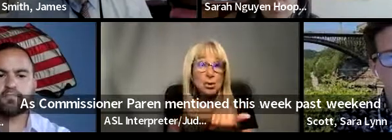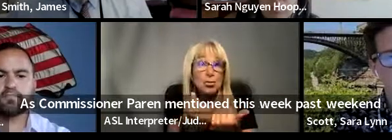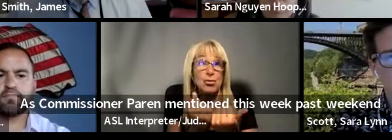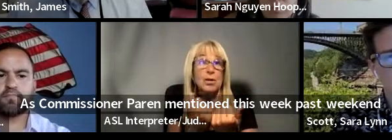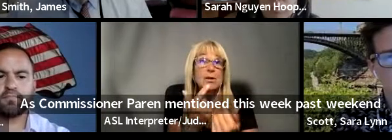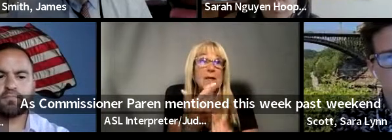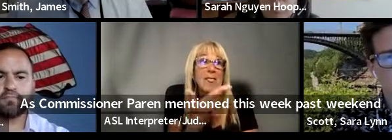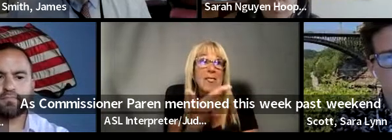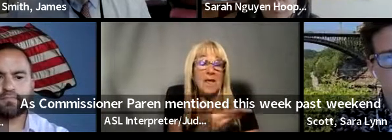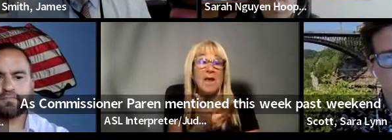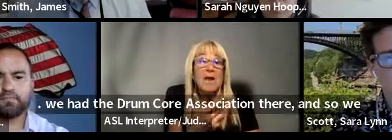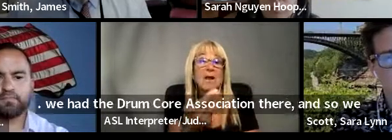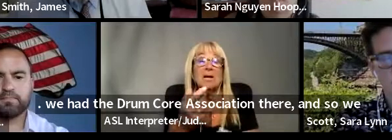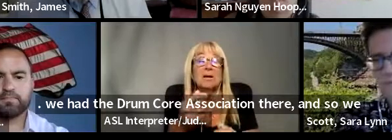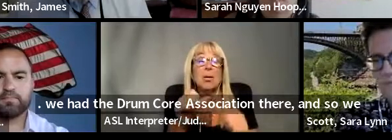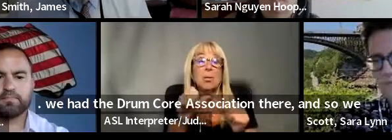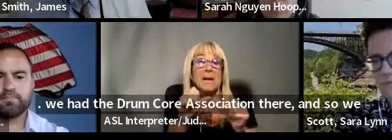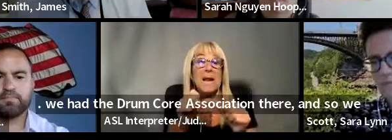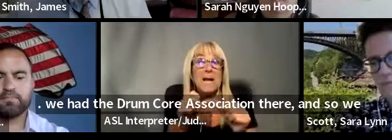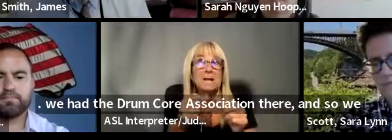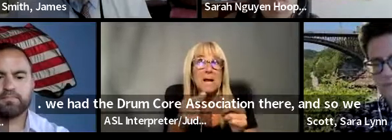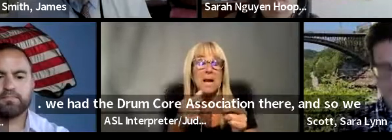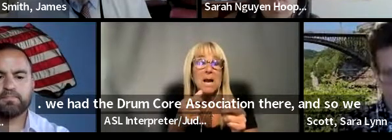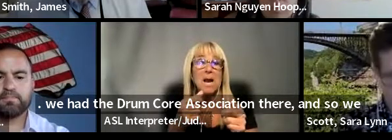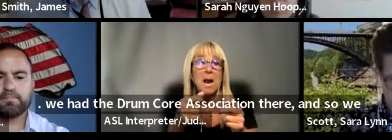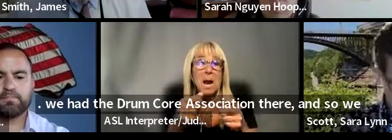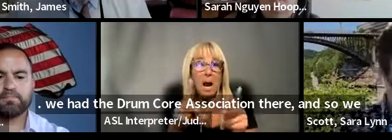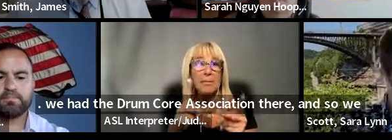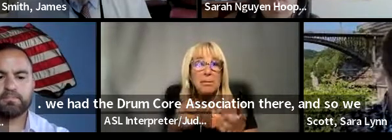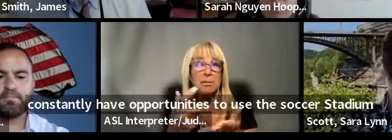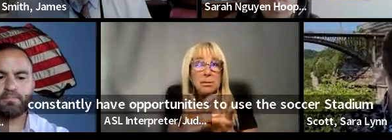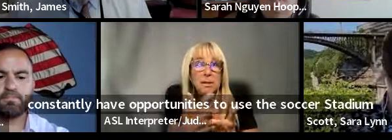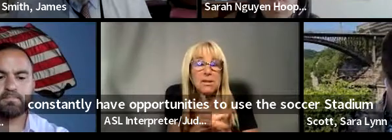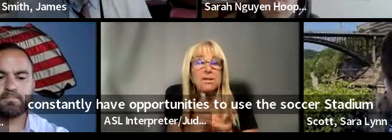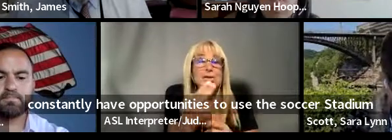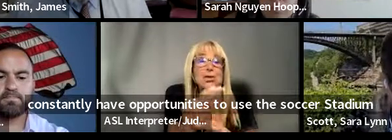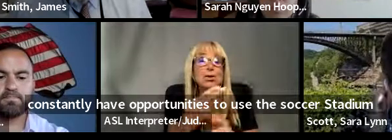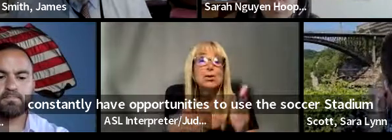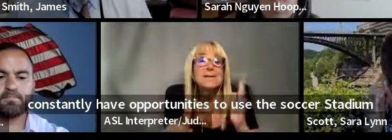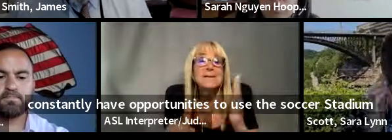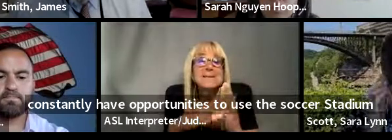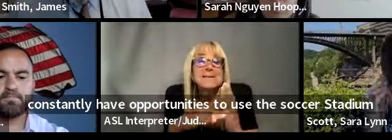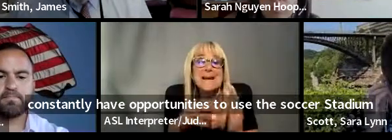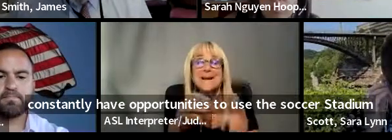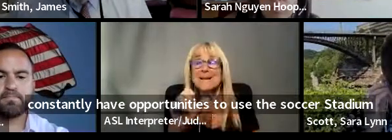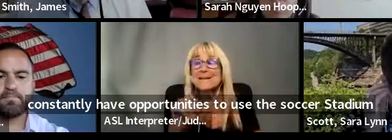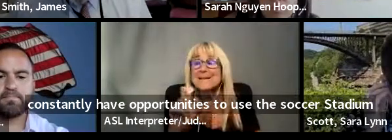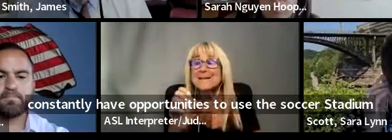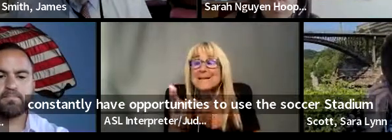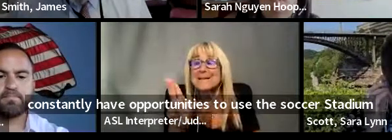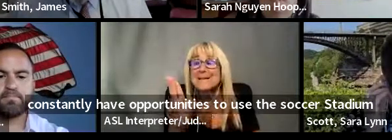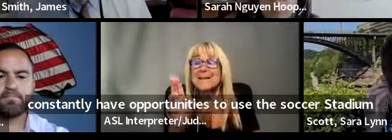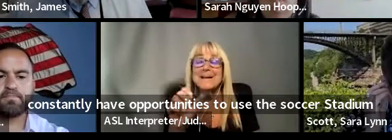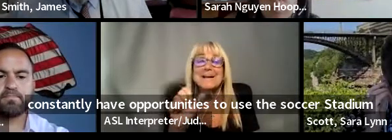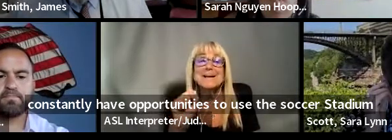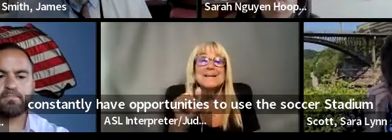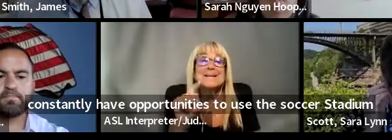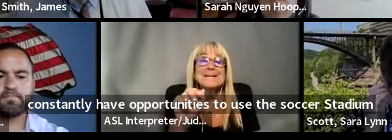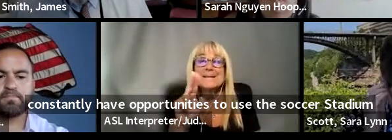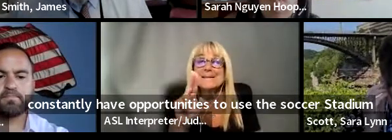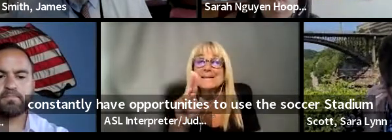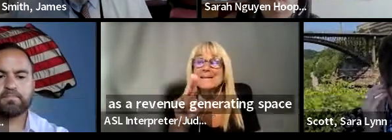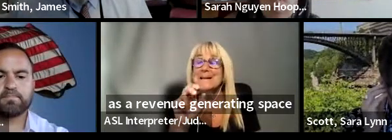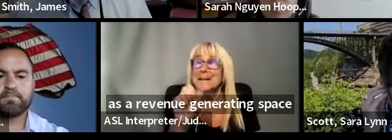have opportunities to use the soccer stadium as a revenue generating space for